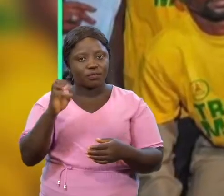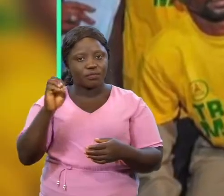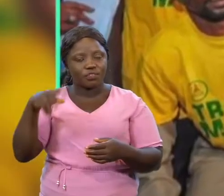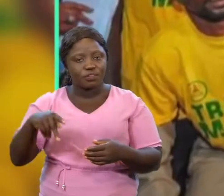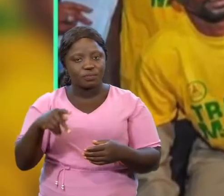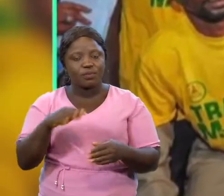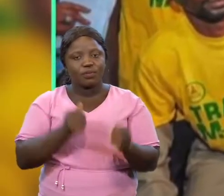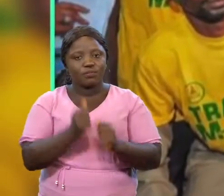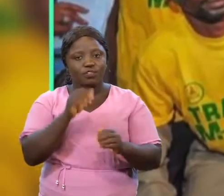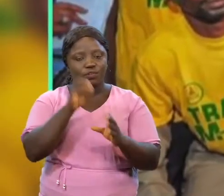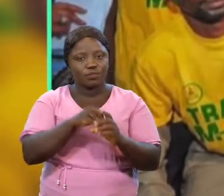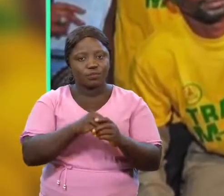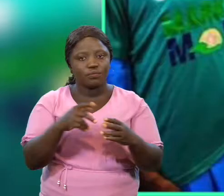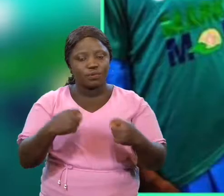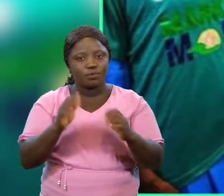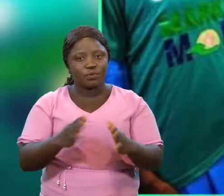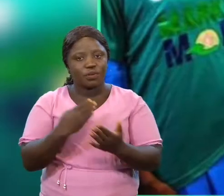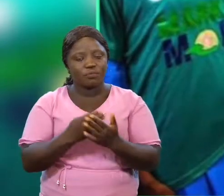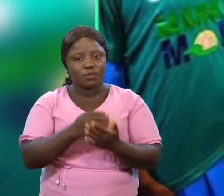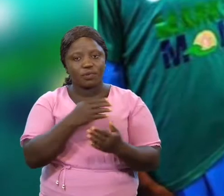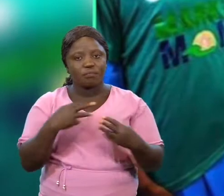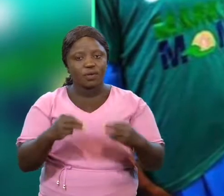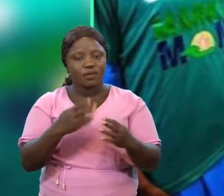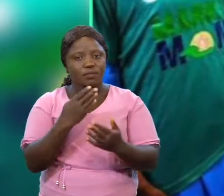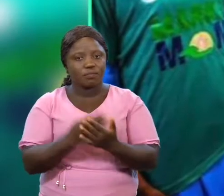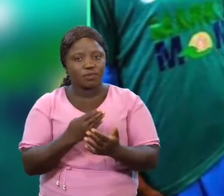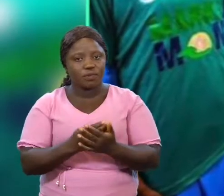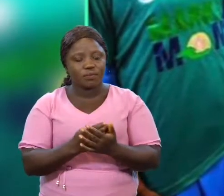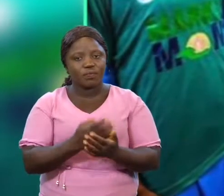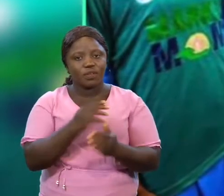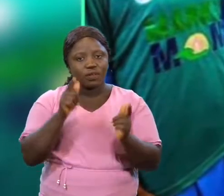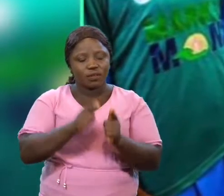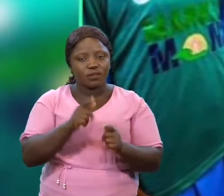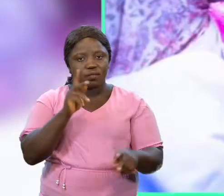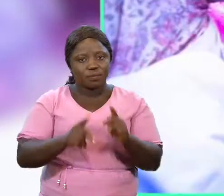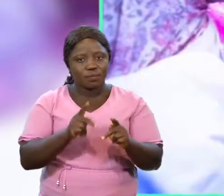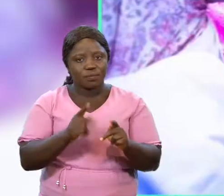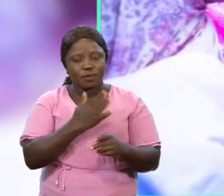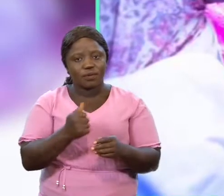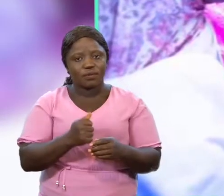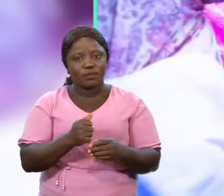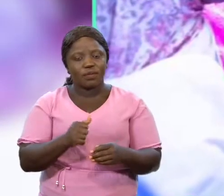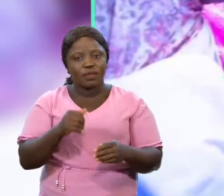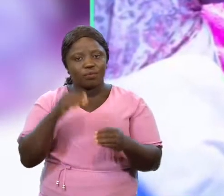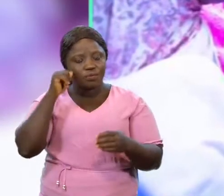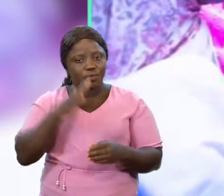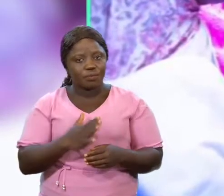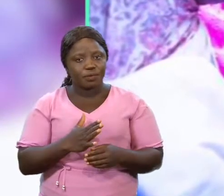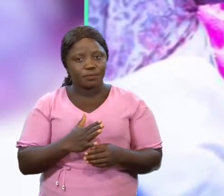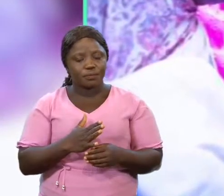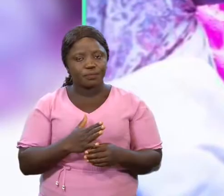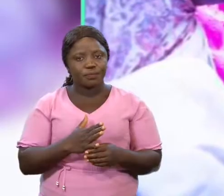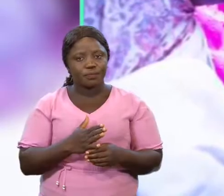JEEP, which include trader money, market money, vulnerable, underprivileged, and marginalized